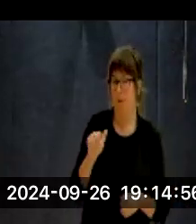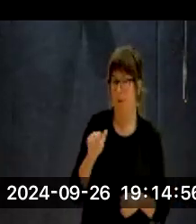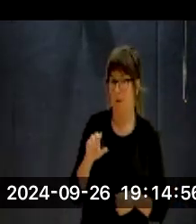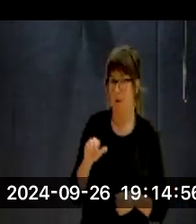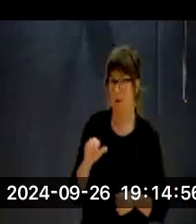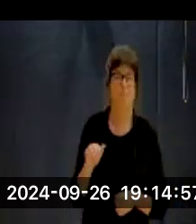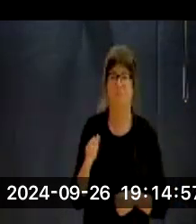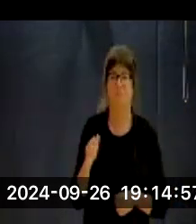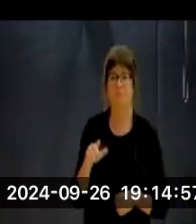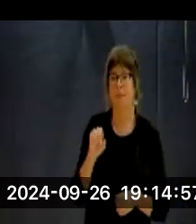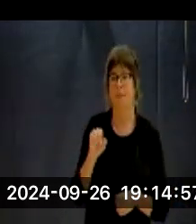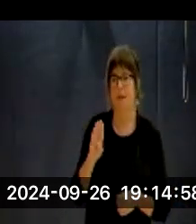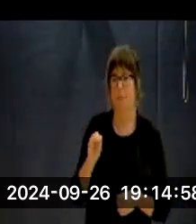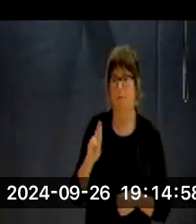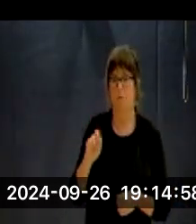Deborah Cam.